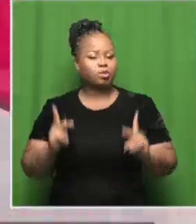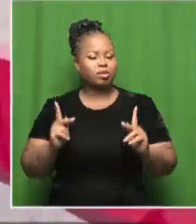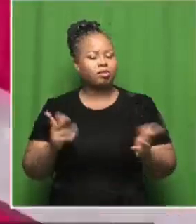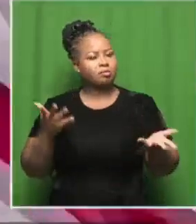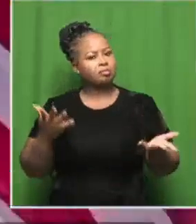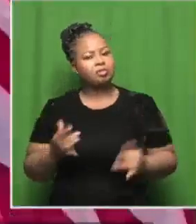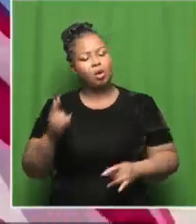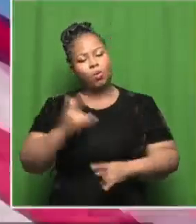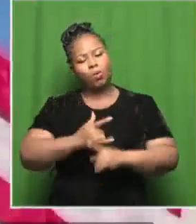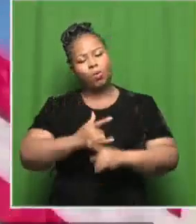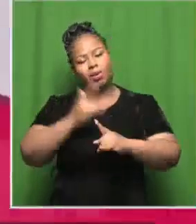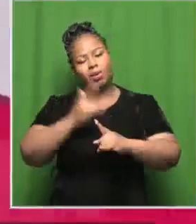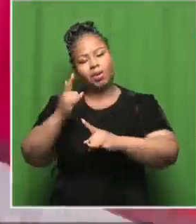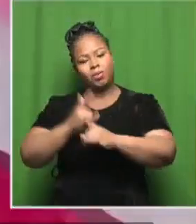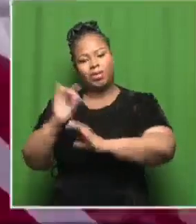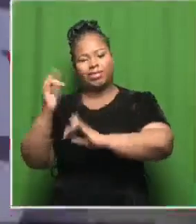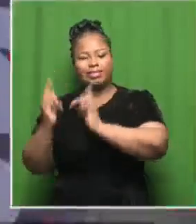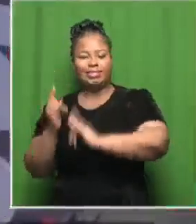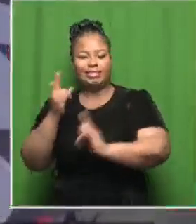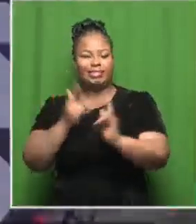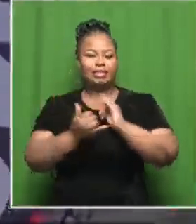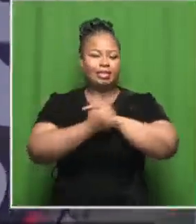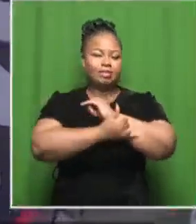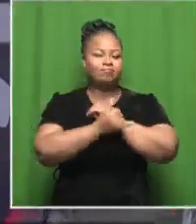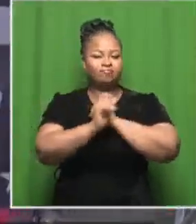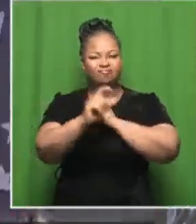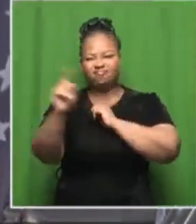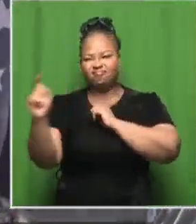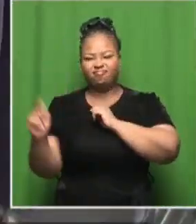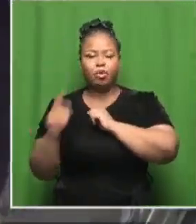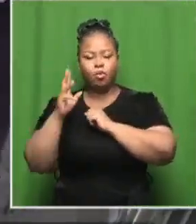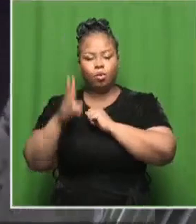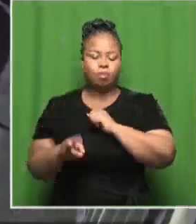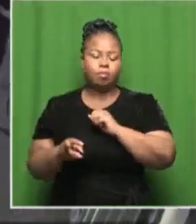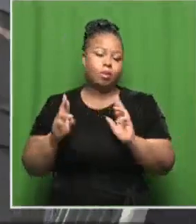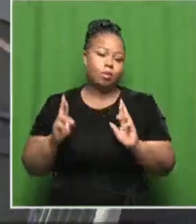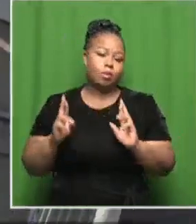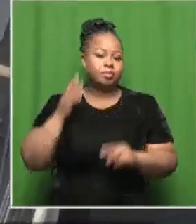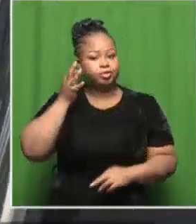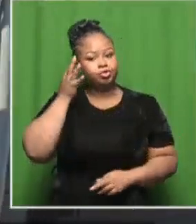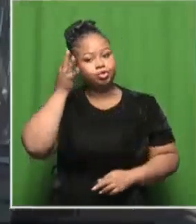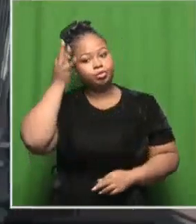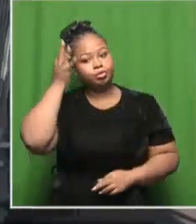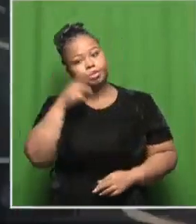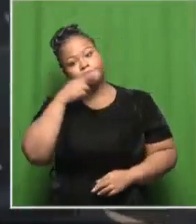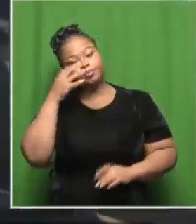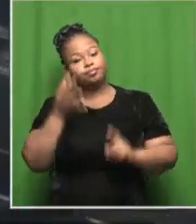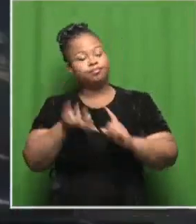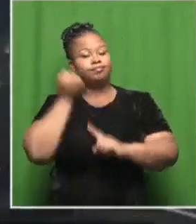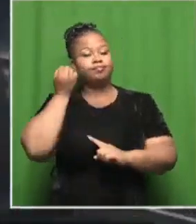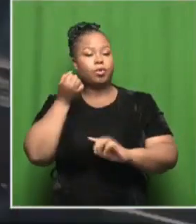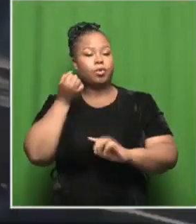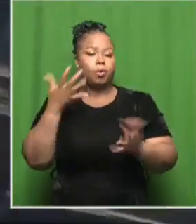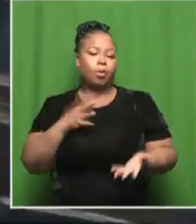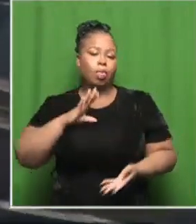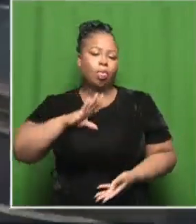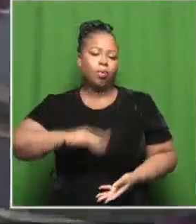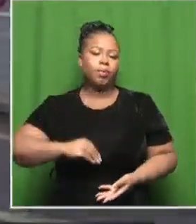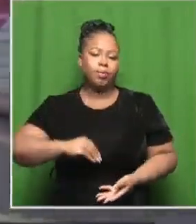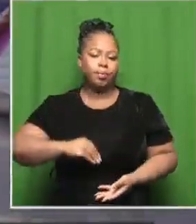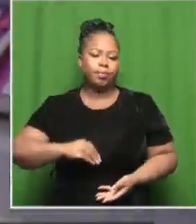winning as many swing states as possible, and where hopes and dreams will either be realized or